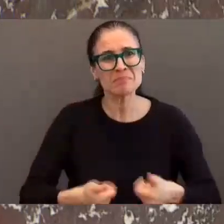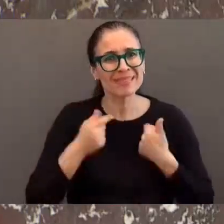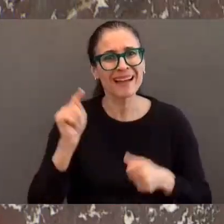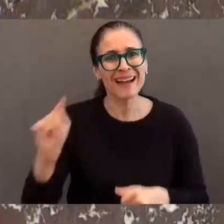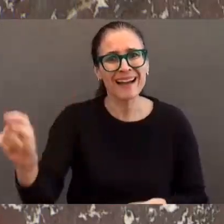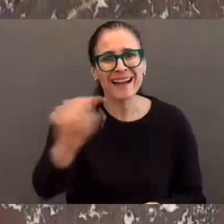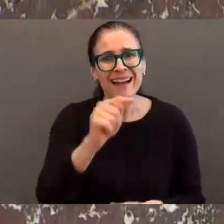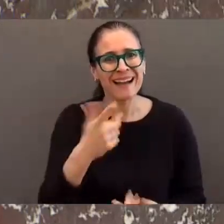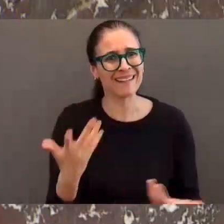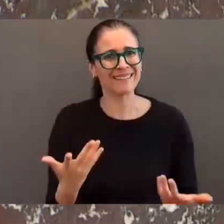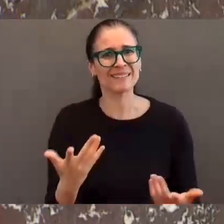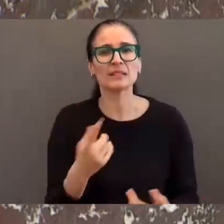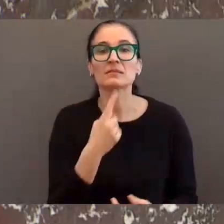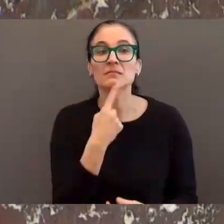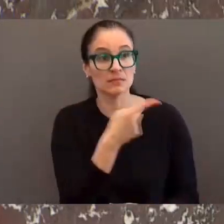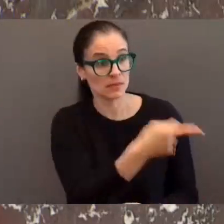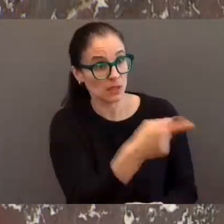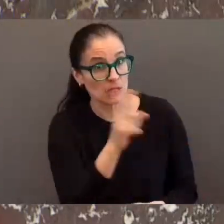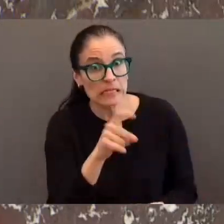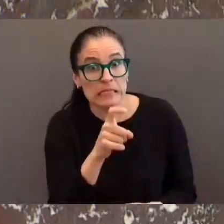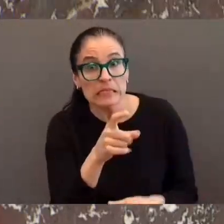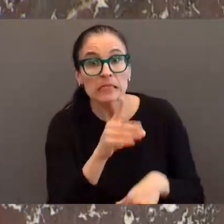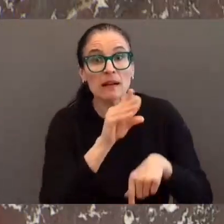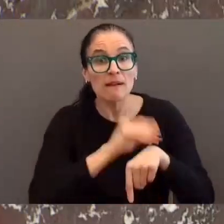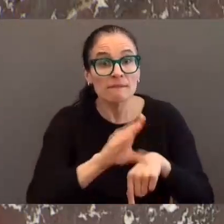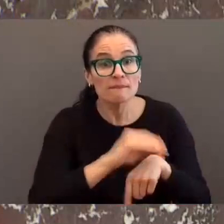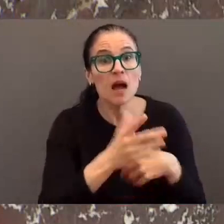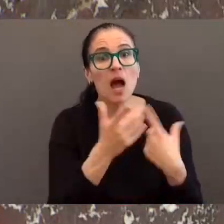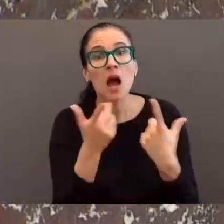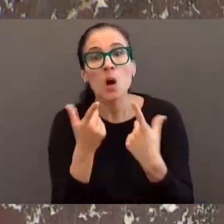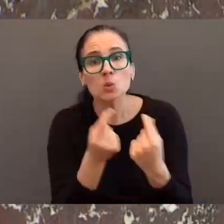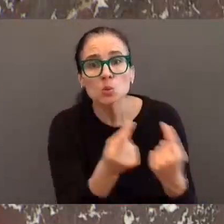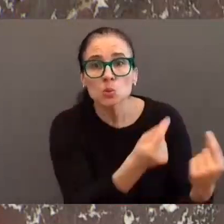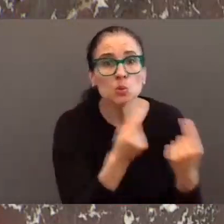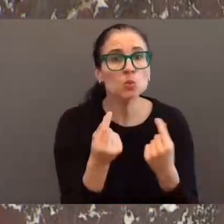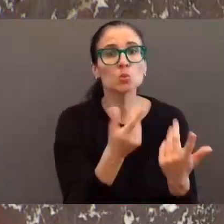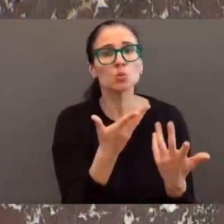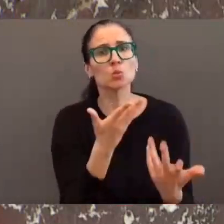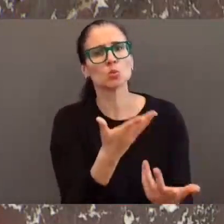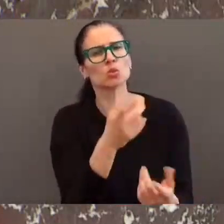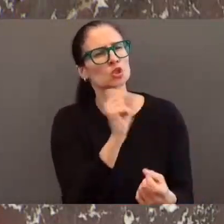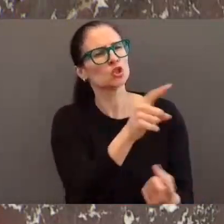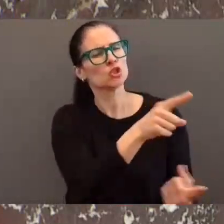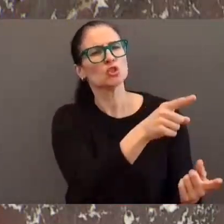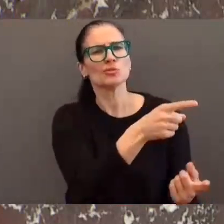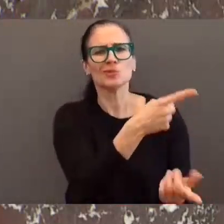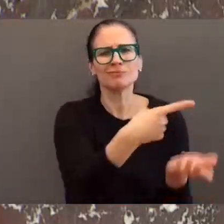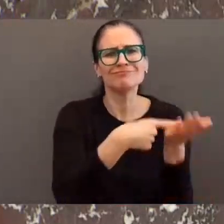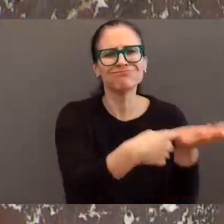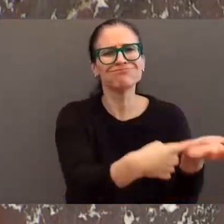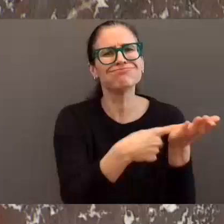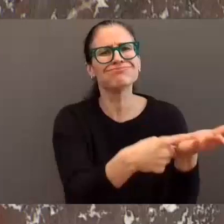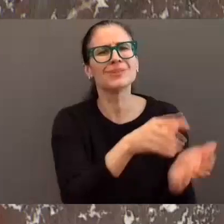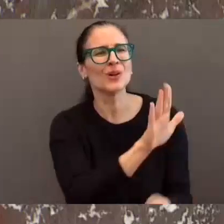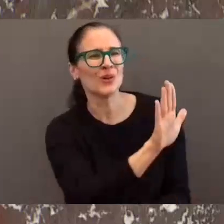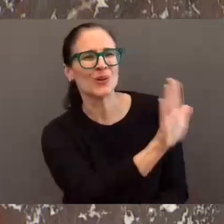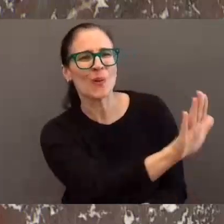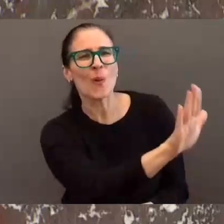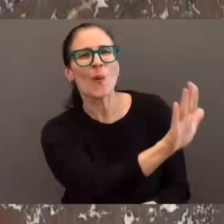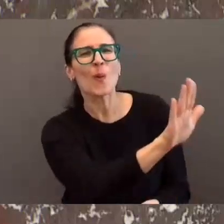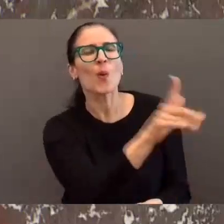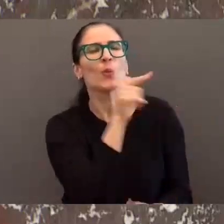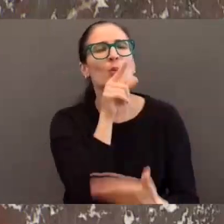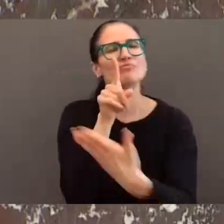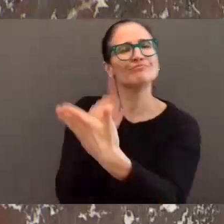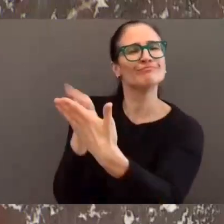supportive housing is, he should just turn around and talk to his housing critic, who, as the Mayor of Surrey, was a strong advocate for more supportive housing. In